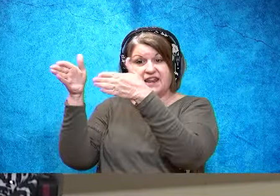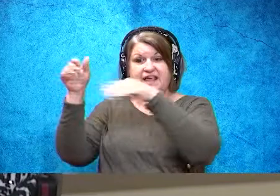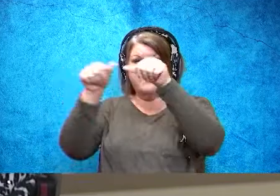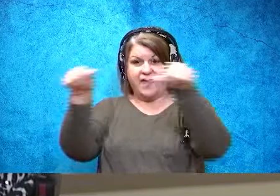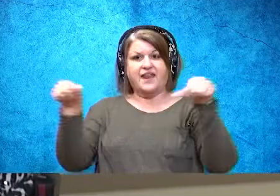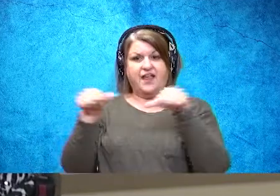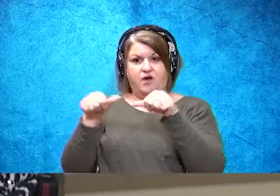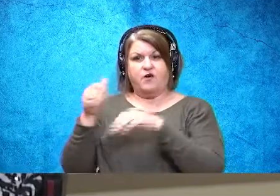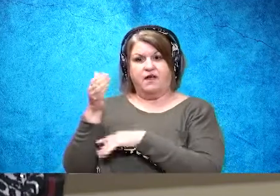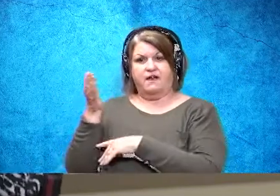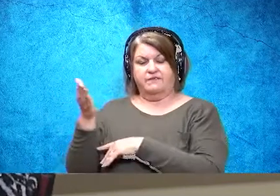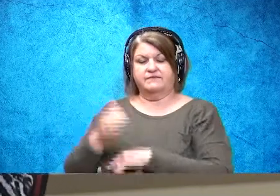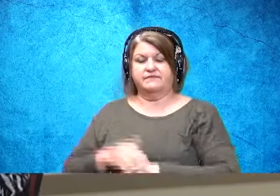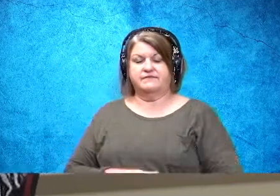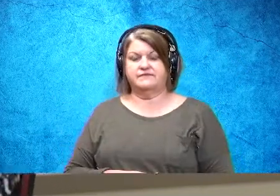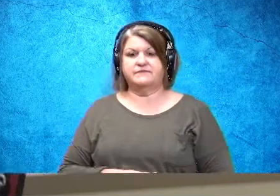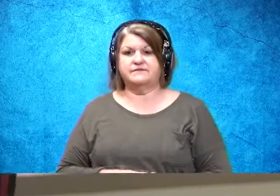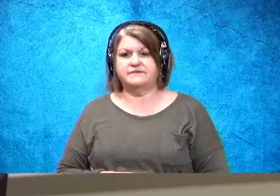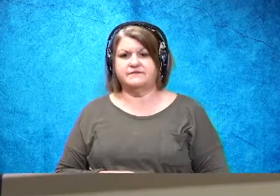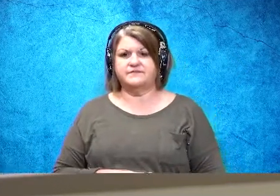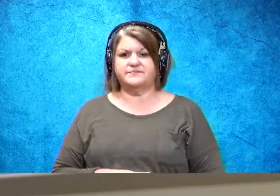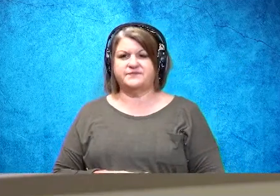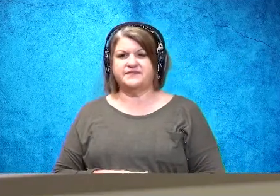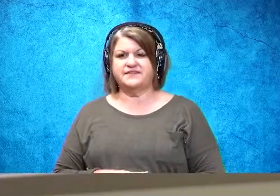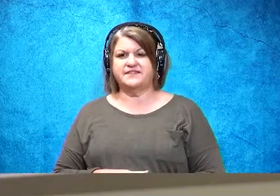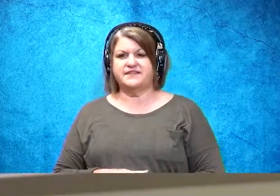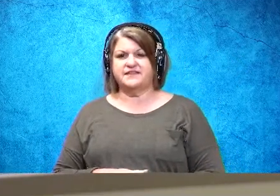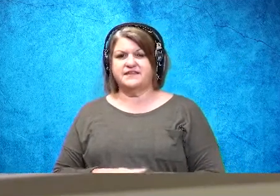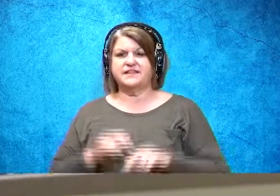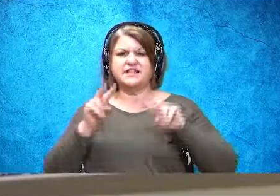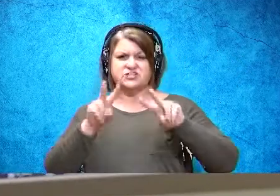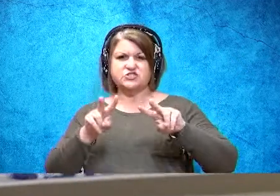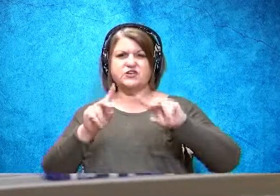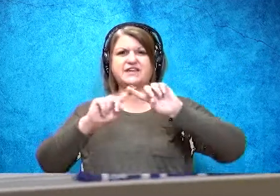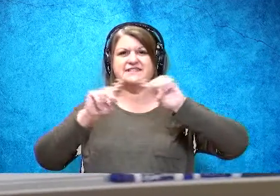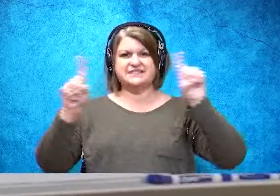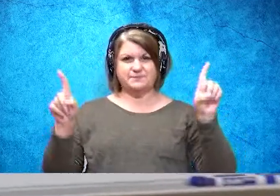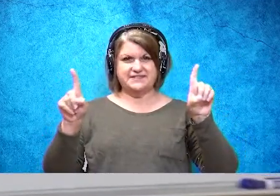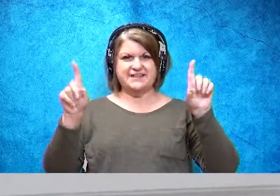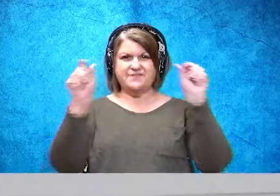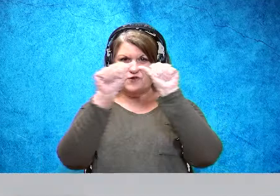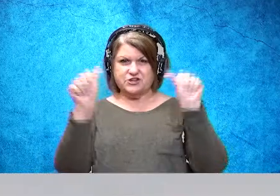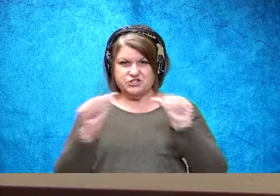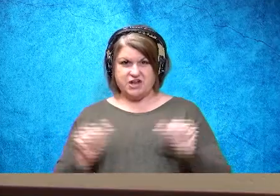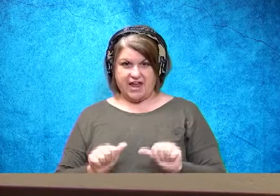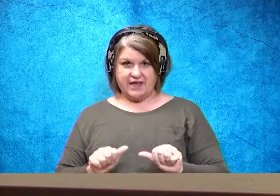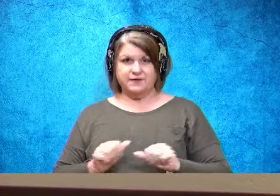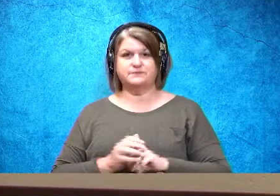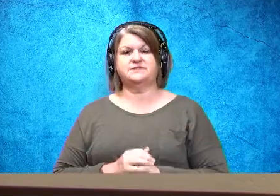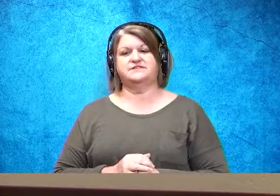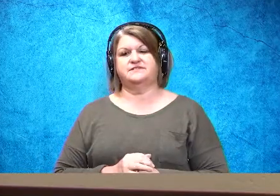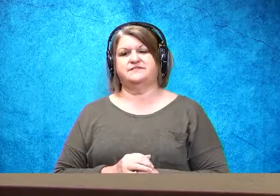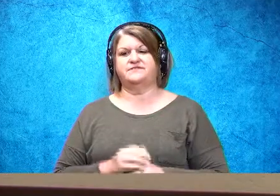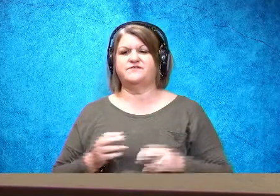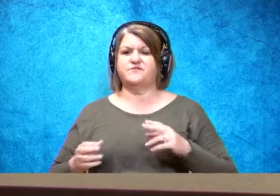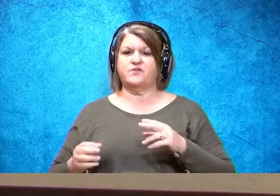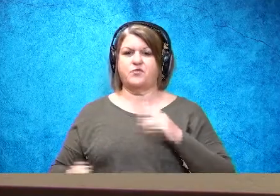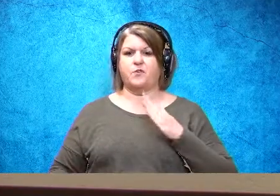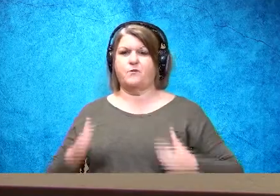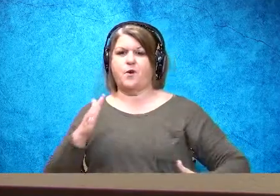right. And let's look at some different shapes you can use for a robot's head.